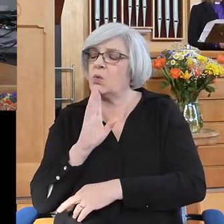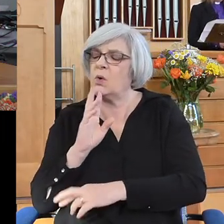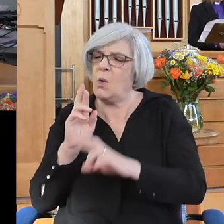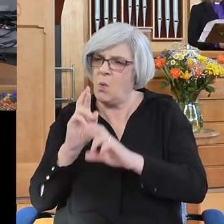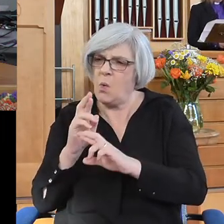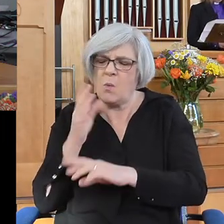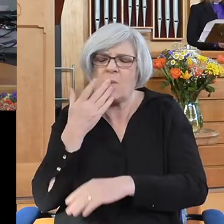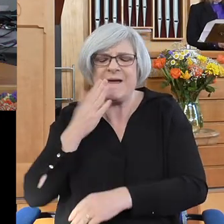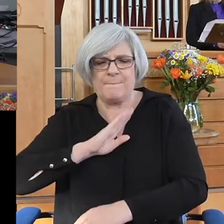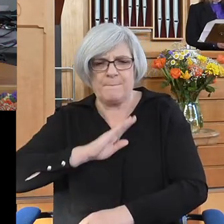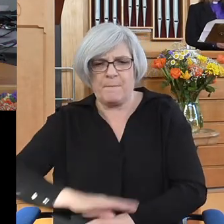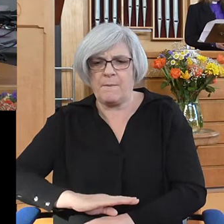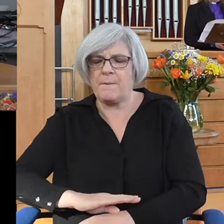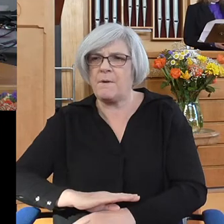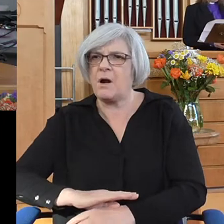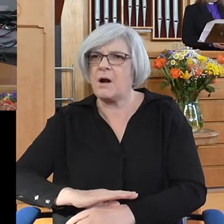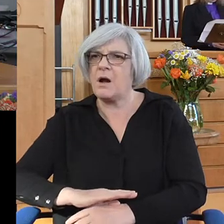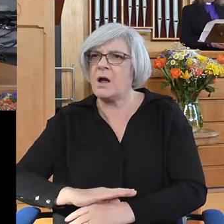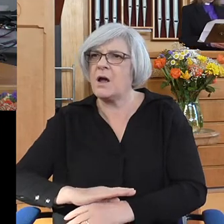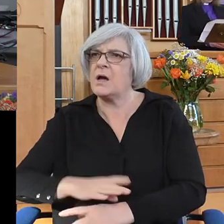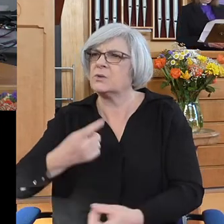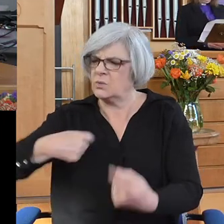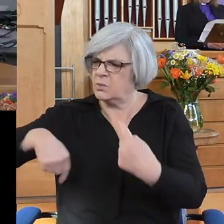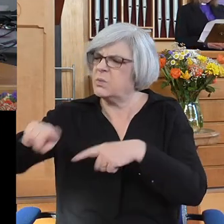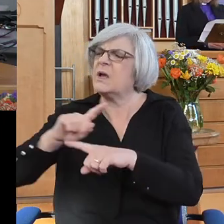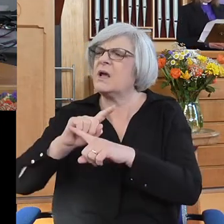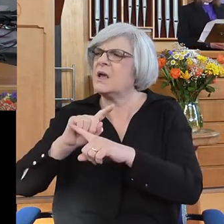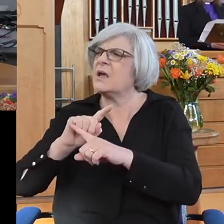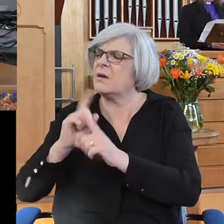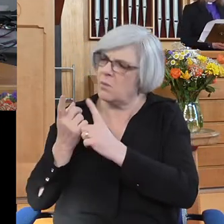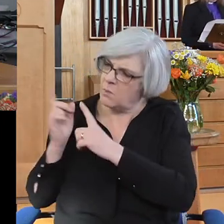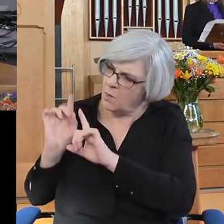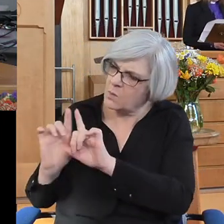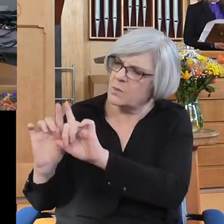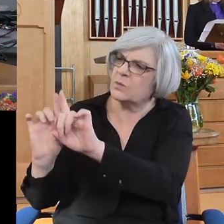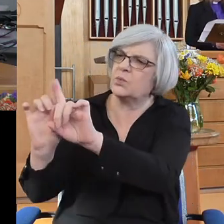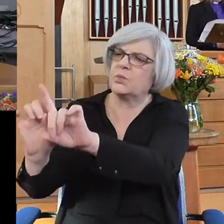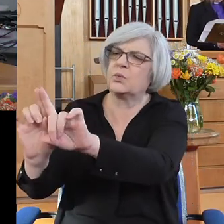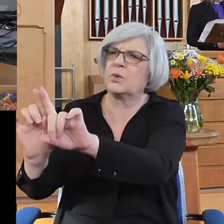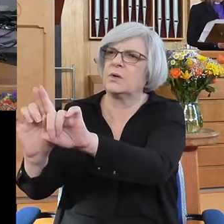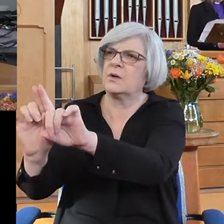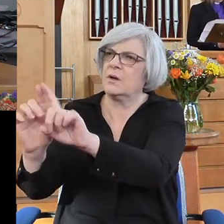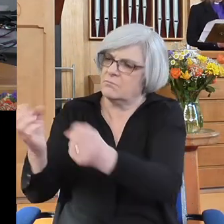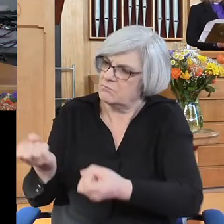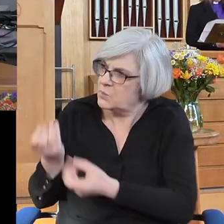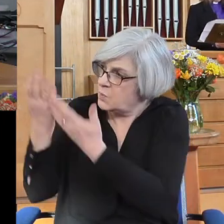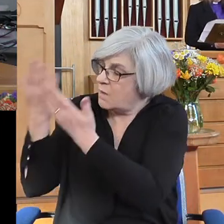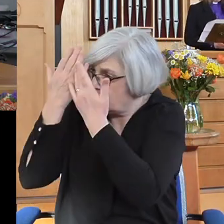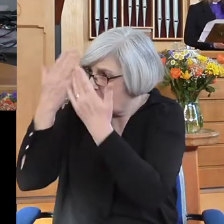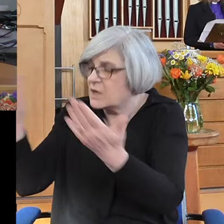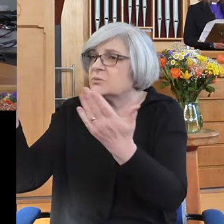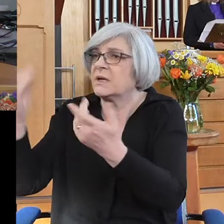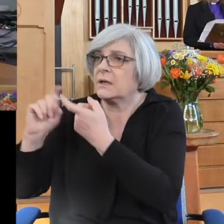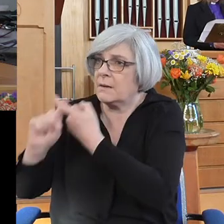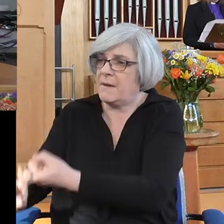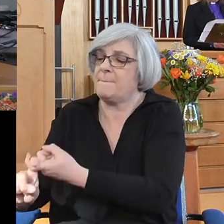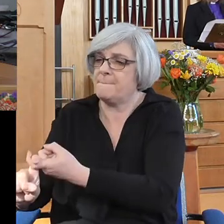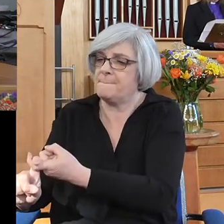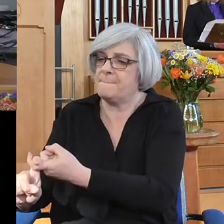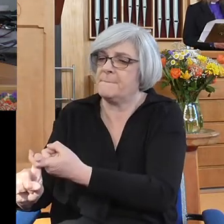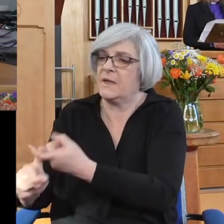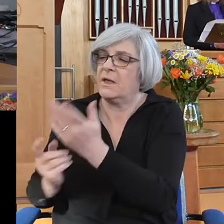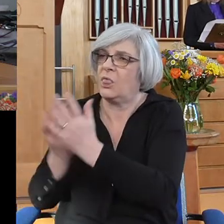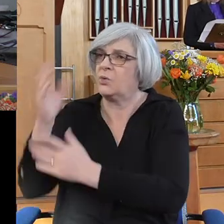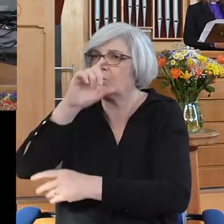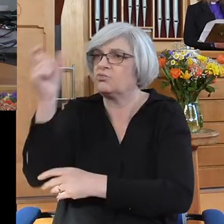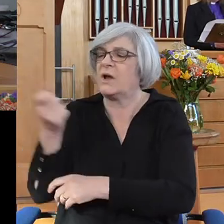despair. And so we will walk with you and offer you our worship and commitment through